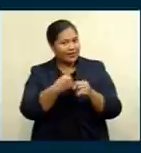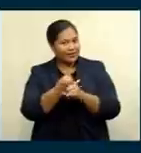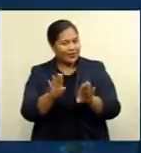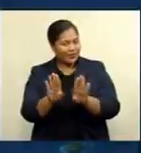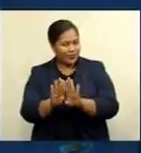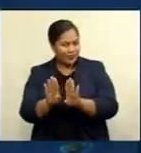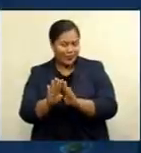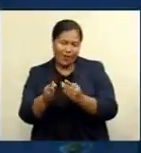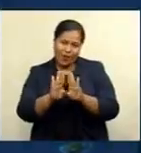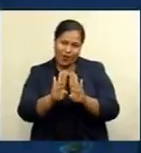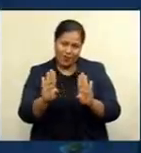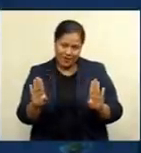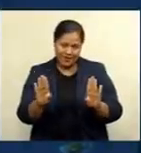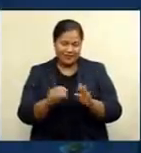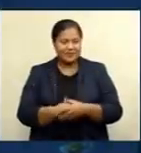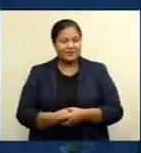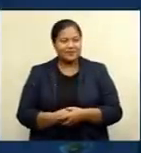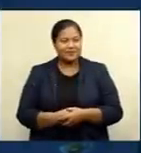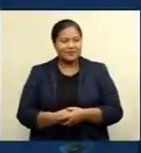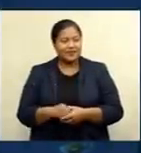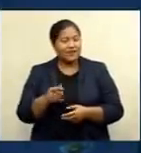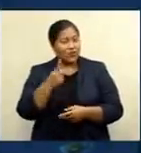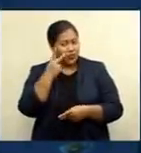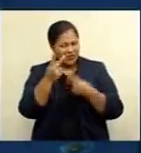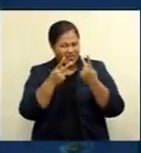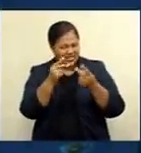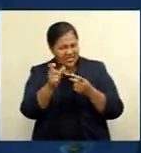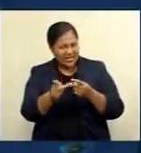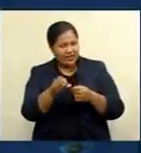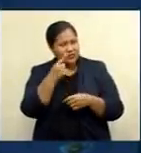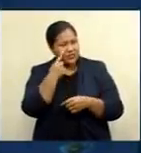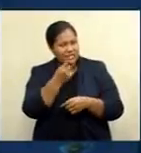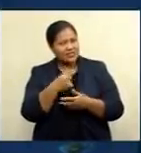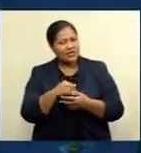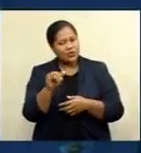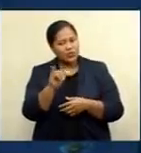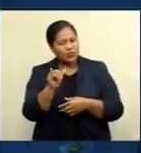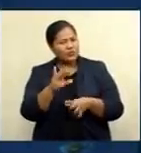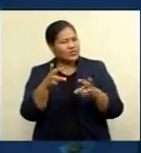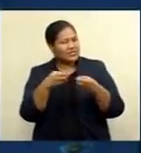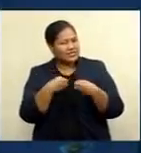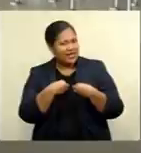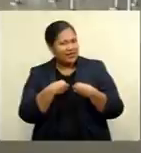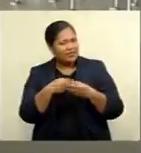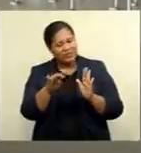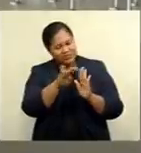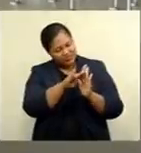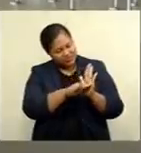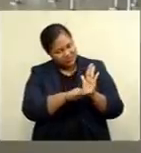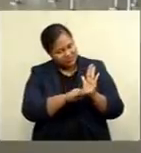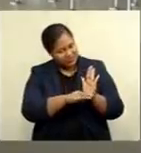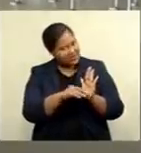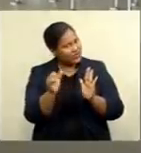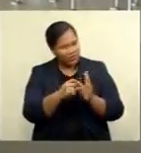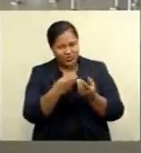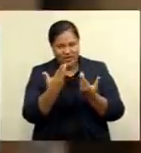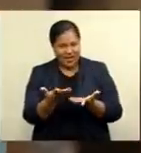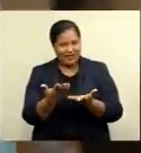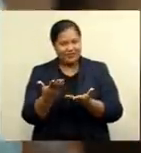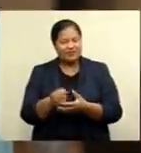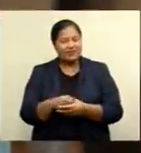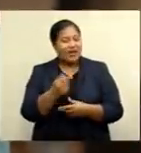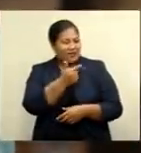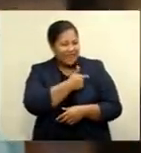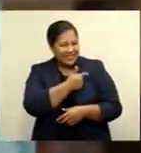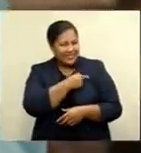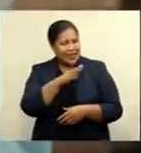reopen. For visitors, determining which markets to accept on what particular conditions, setting up vaccine